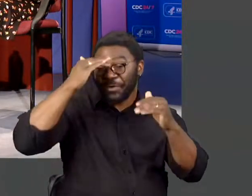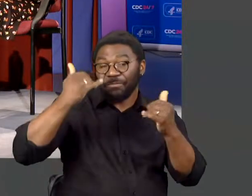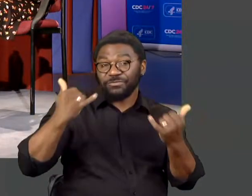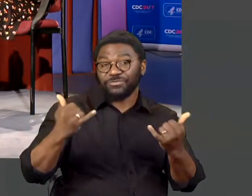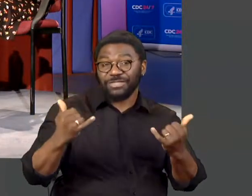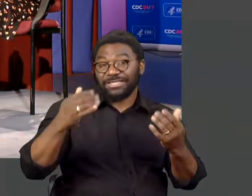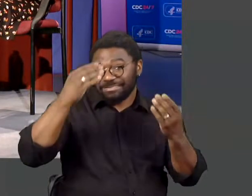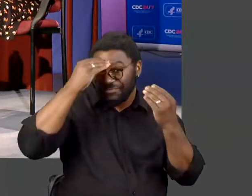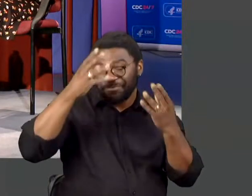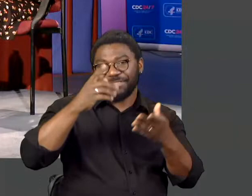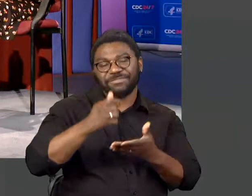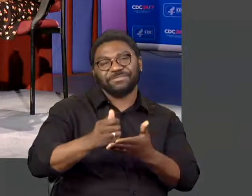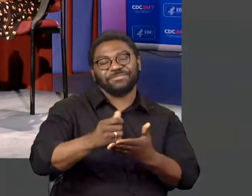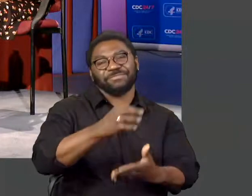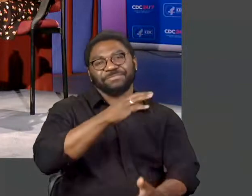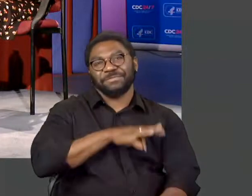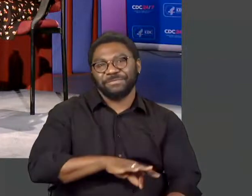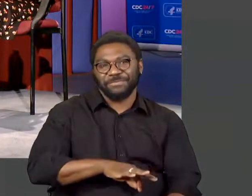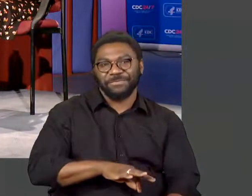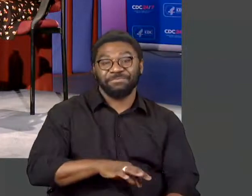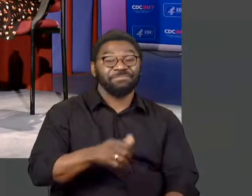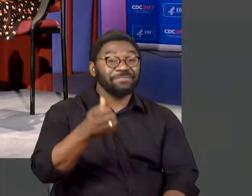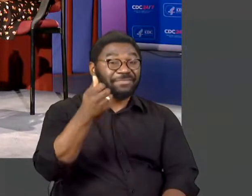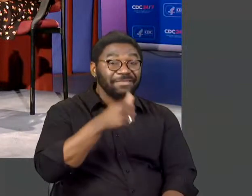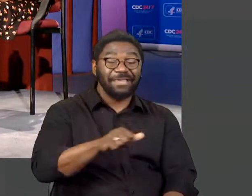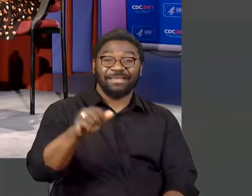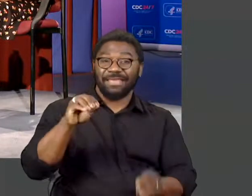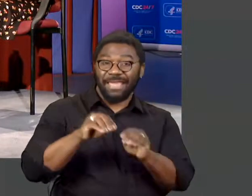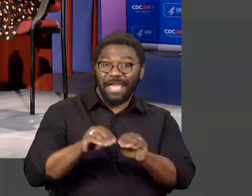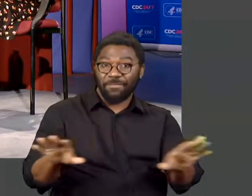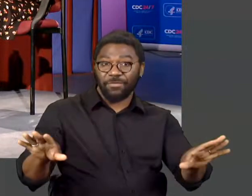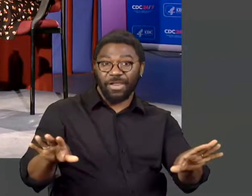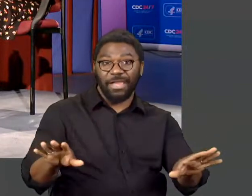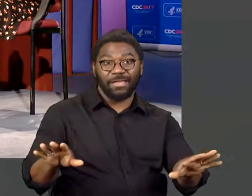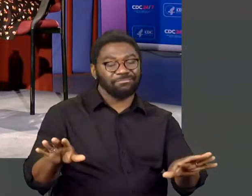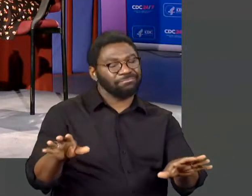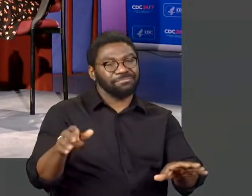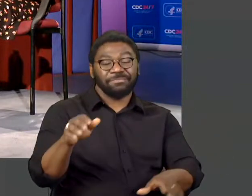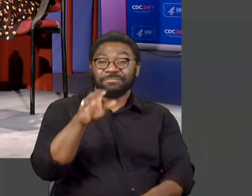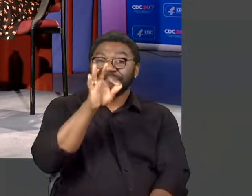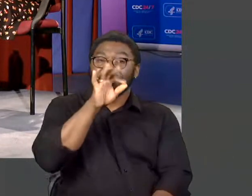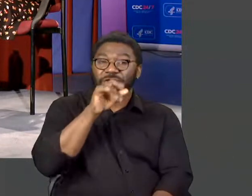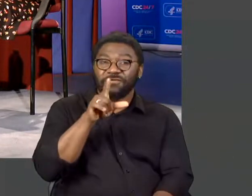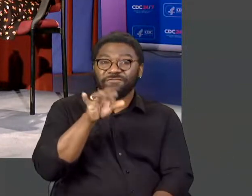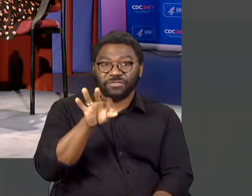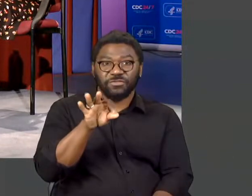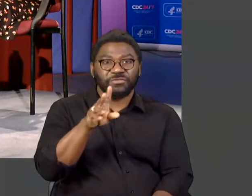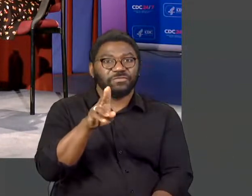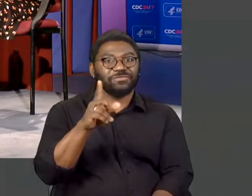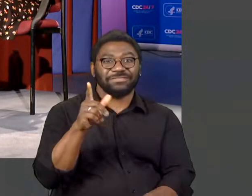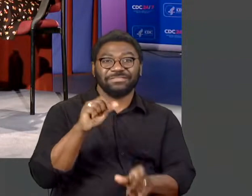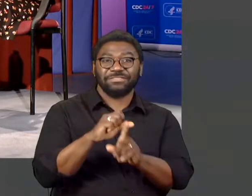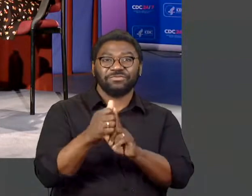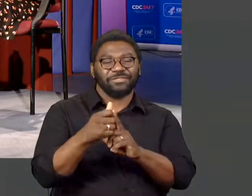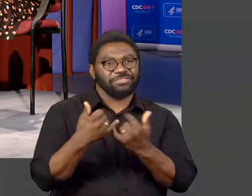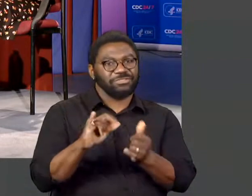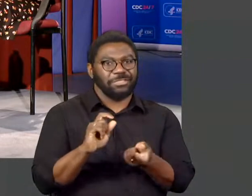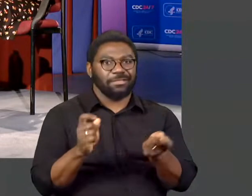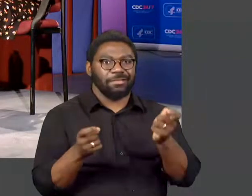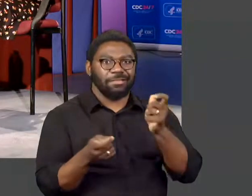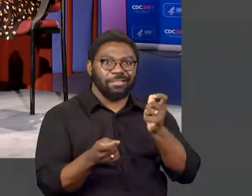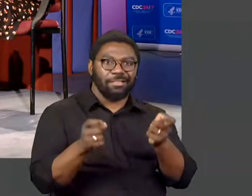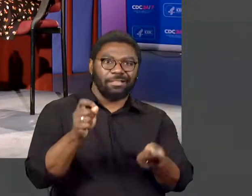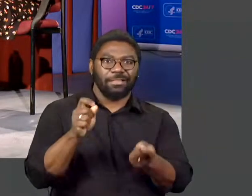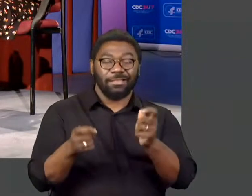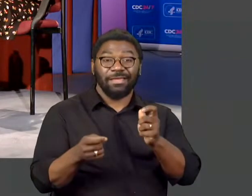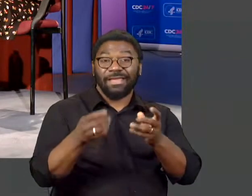helpful. Like any outbreak, the bird flu situation is one that is still developing, and information is being